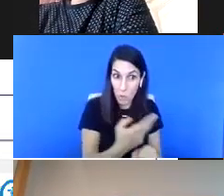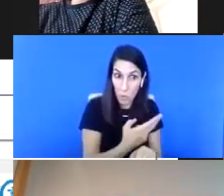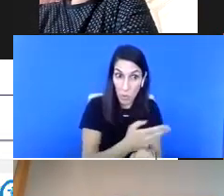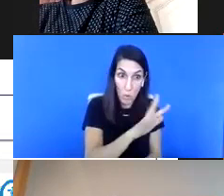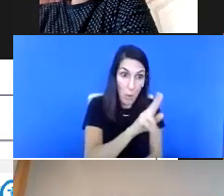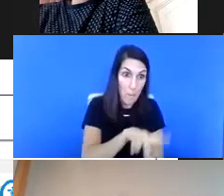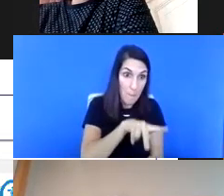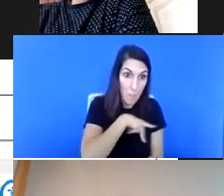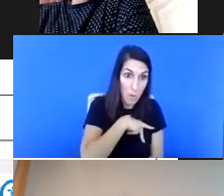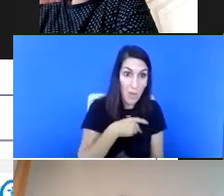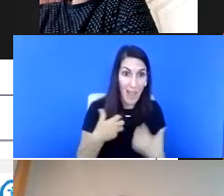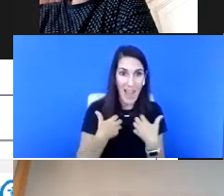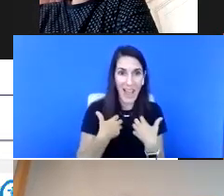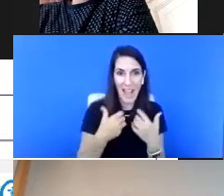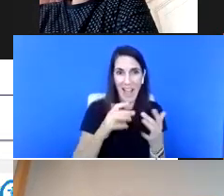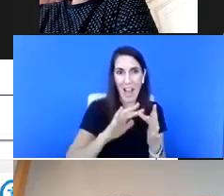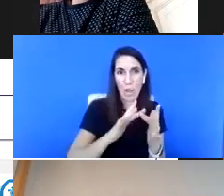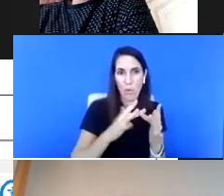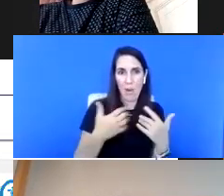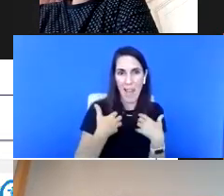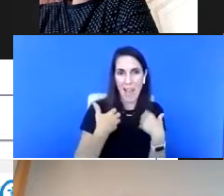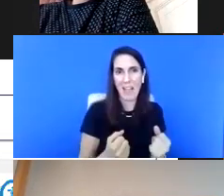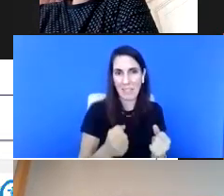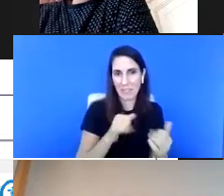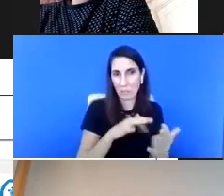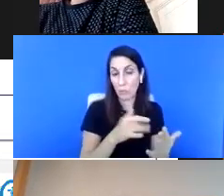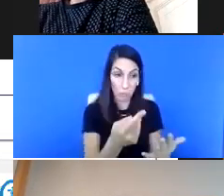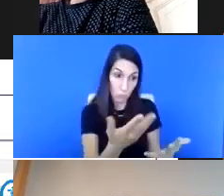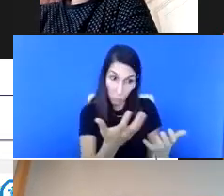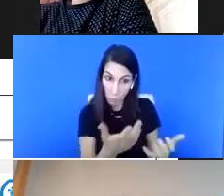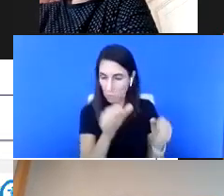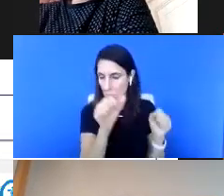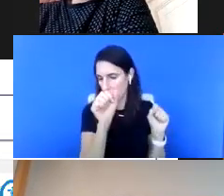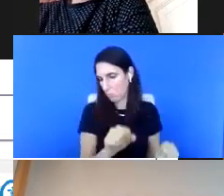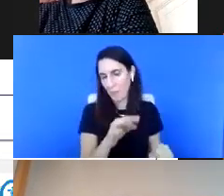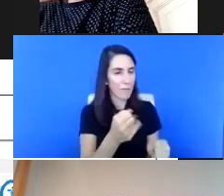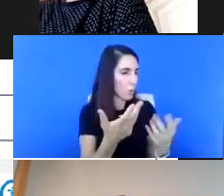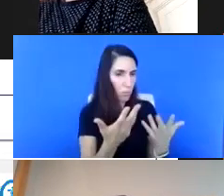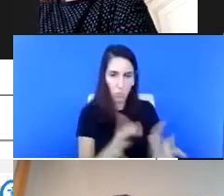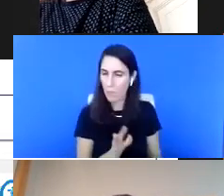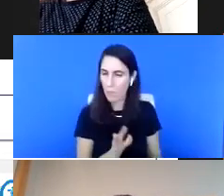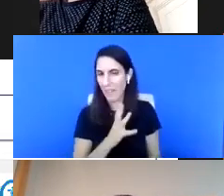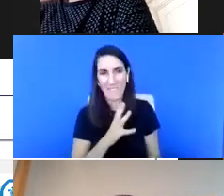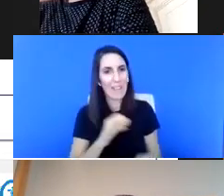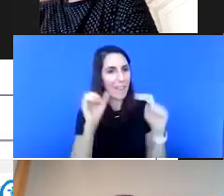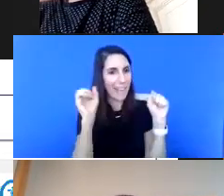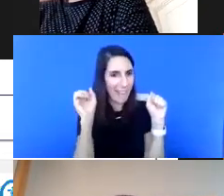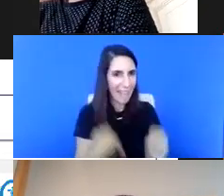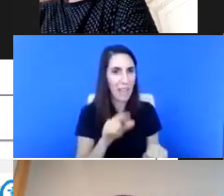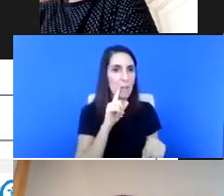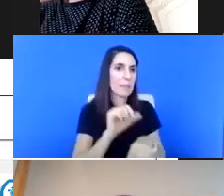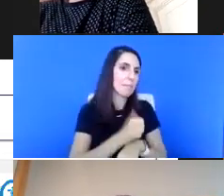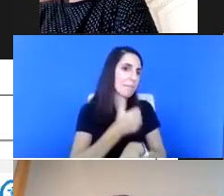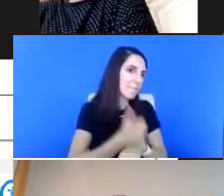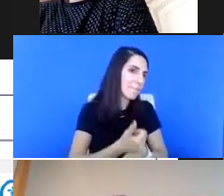personal electronic health records in the study. If you decide you want to do that, you can. If you want to opt out of that, you can do that as well. It's based on whatever you